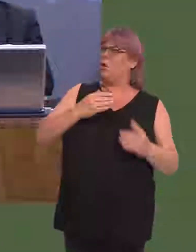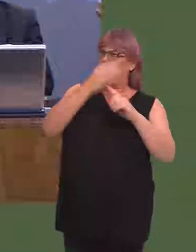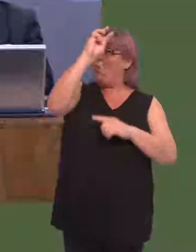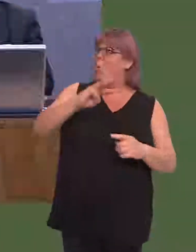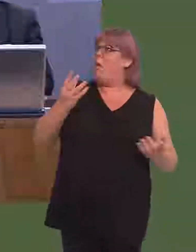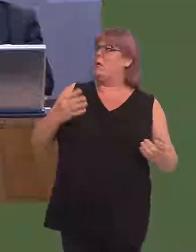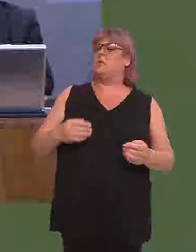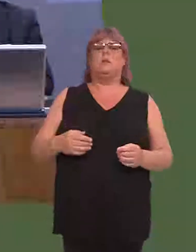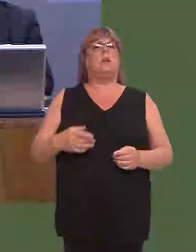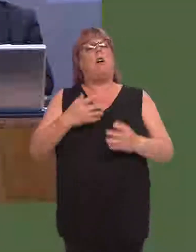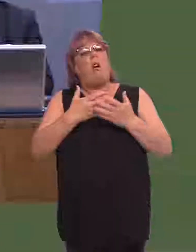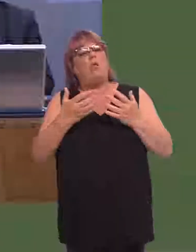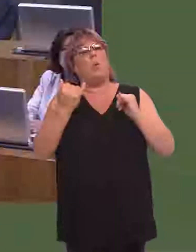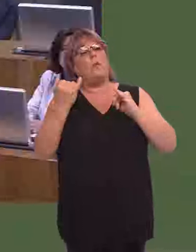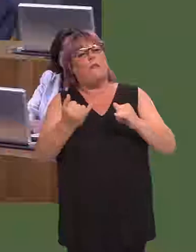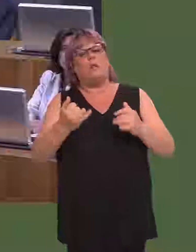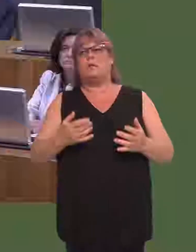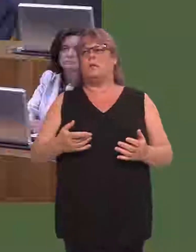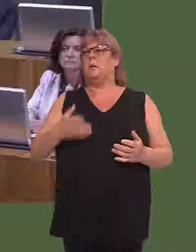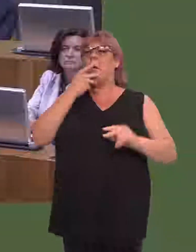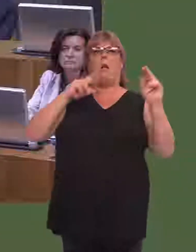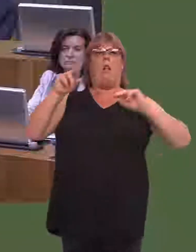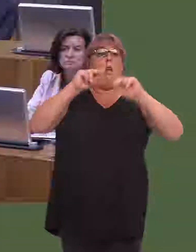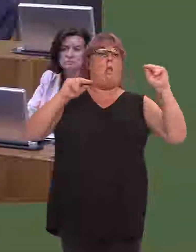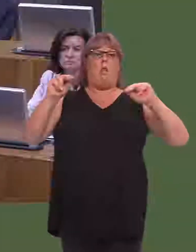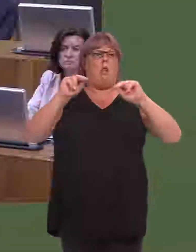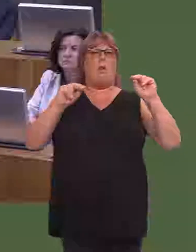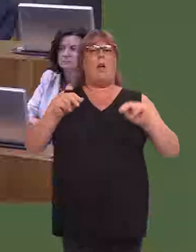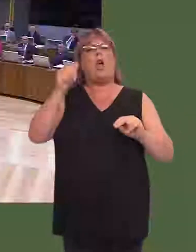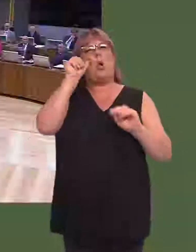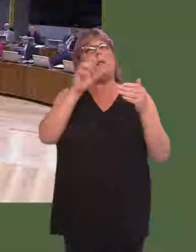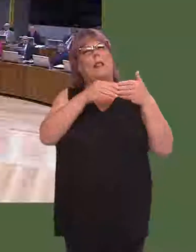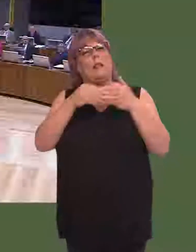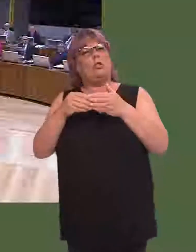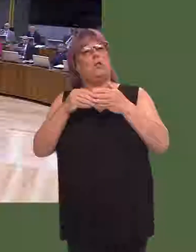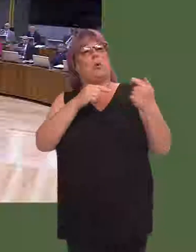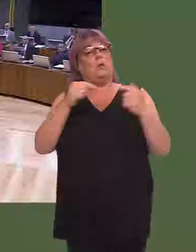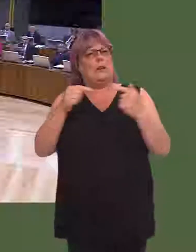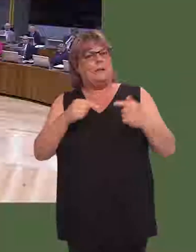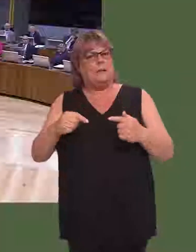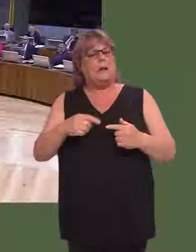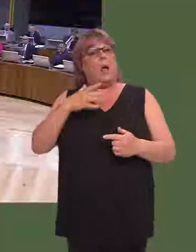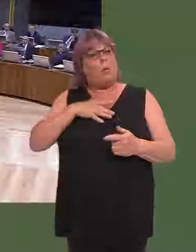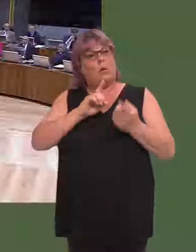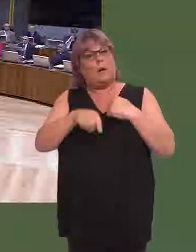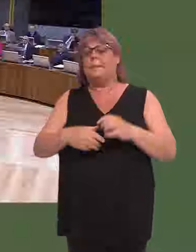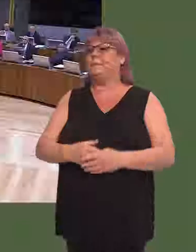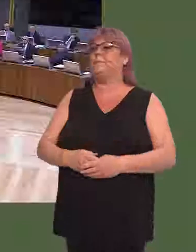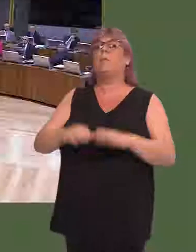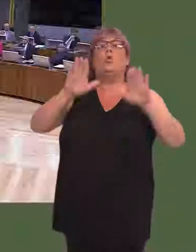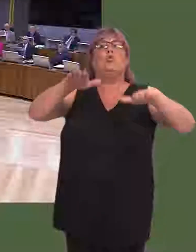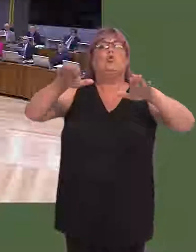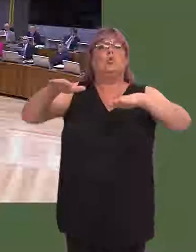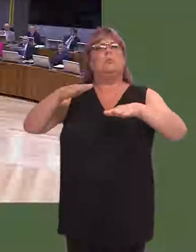fault. It's always the fault. I know it's a leadership contest. Perhaps he'd like me to answer